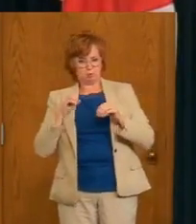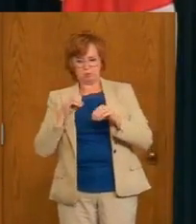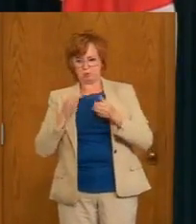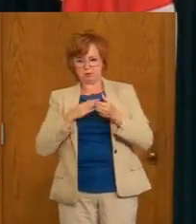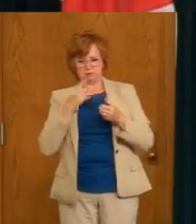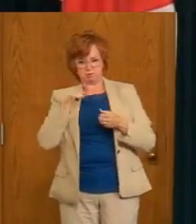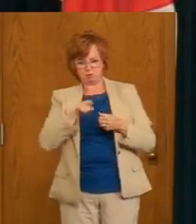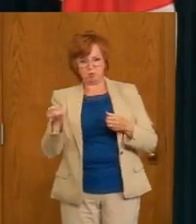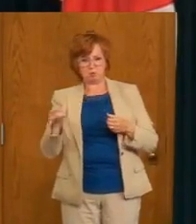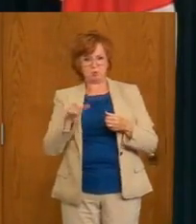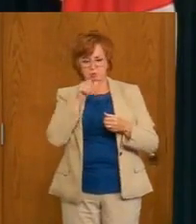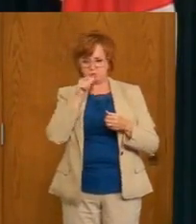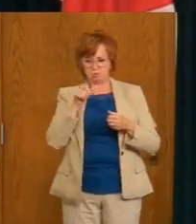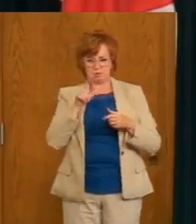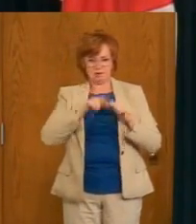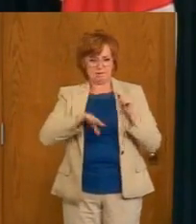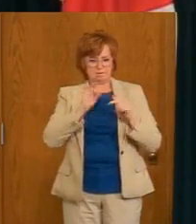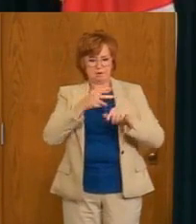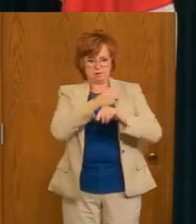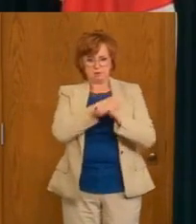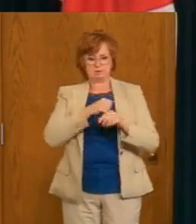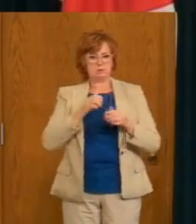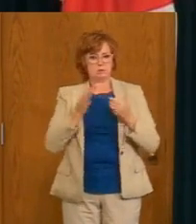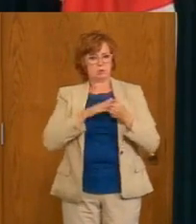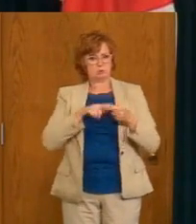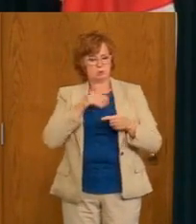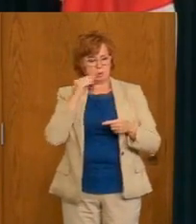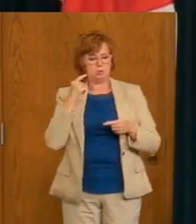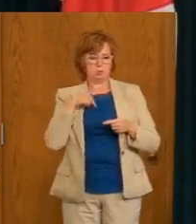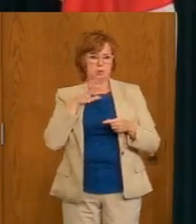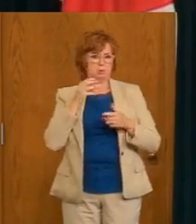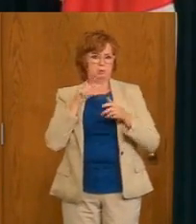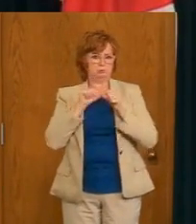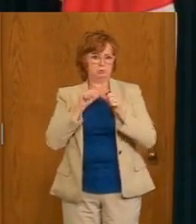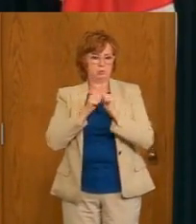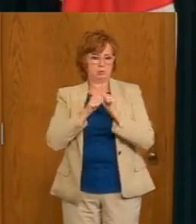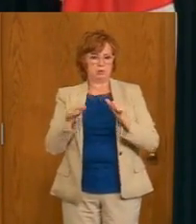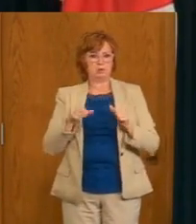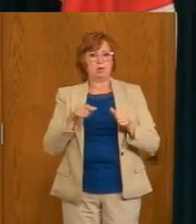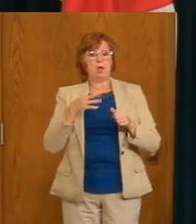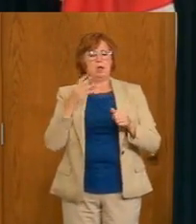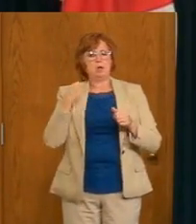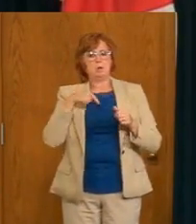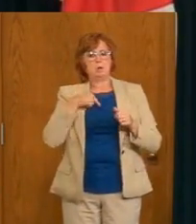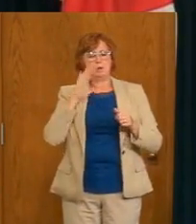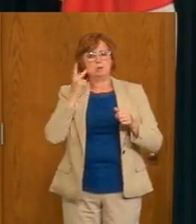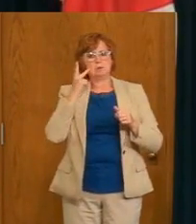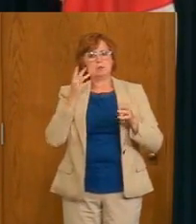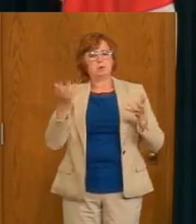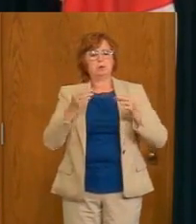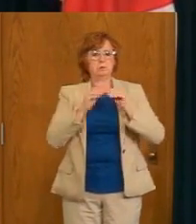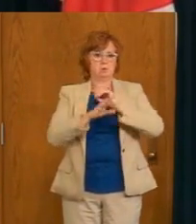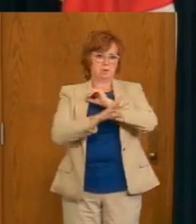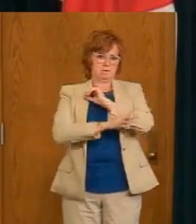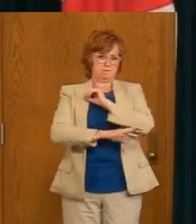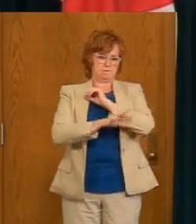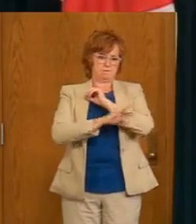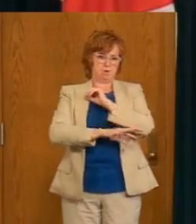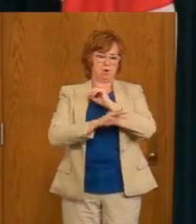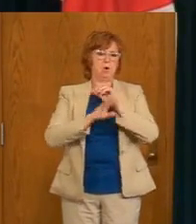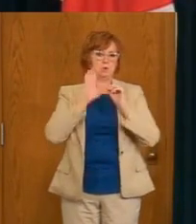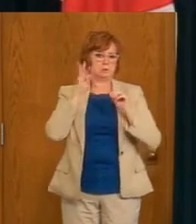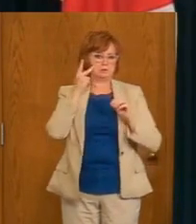and those around them safe. Dr. Shahab, anything to add before Scott does? Yeah, I think some general comments from my side. You know, absolutely, I